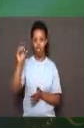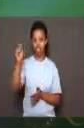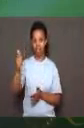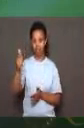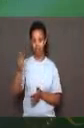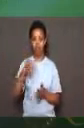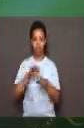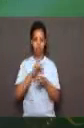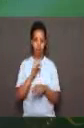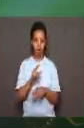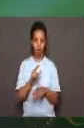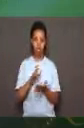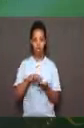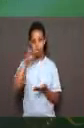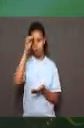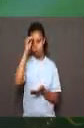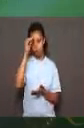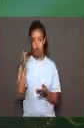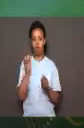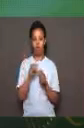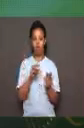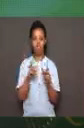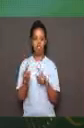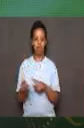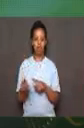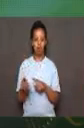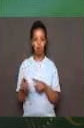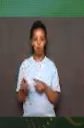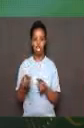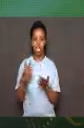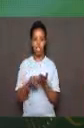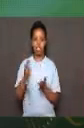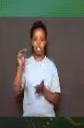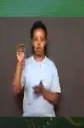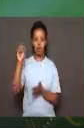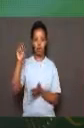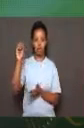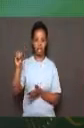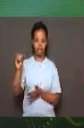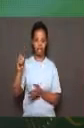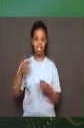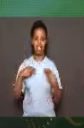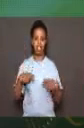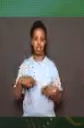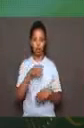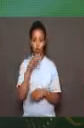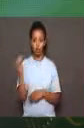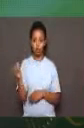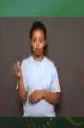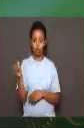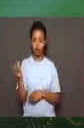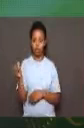going to learn about the structure of monosaccharides and look